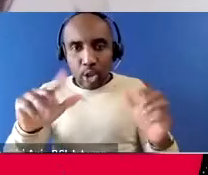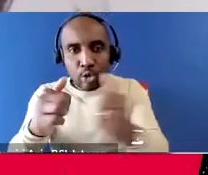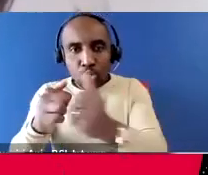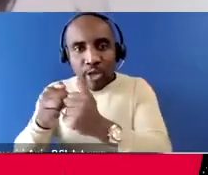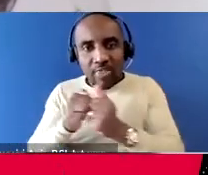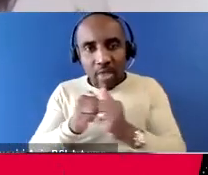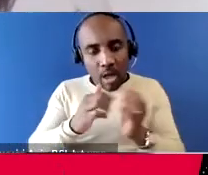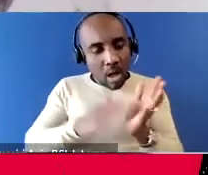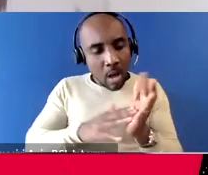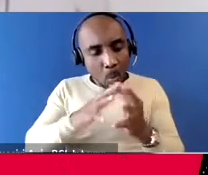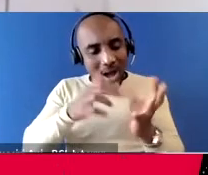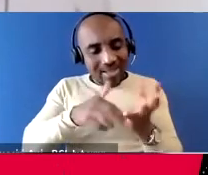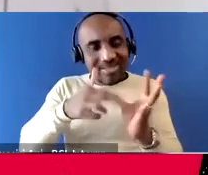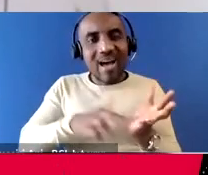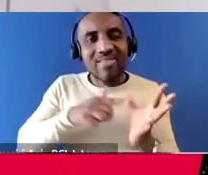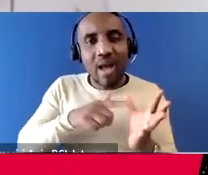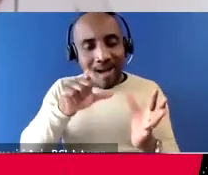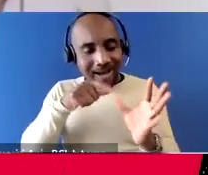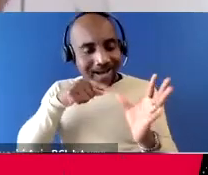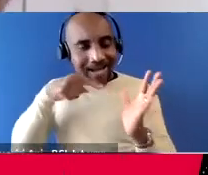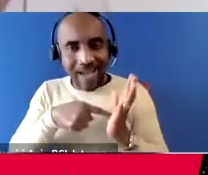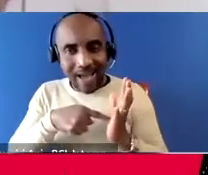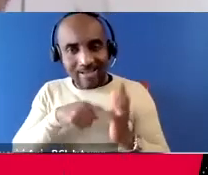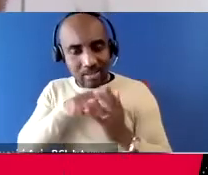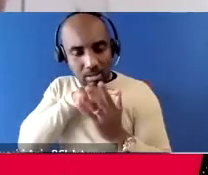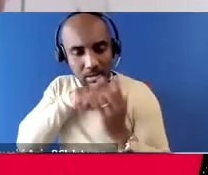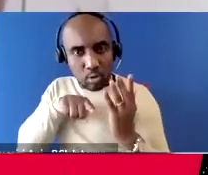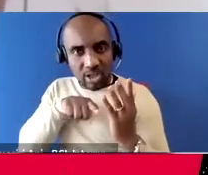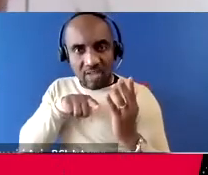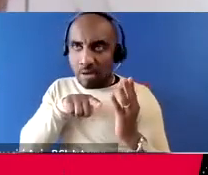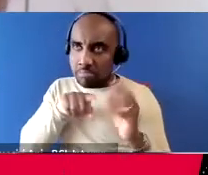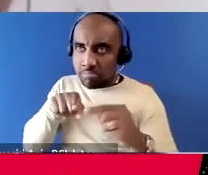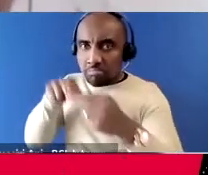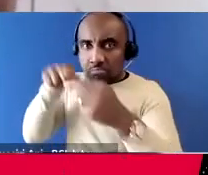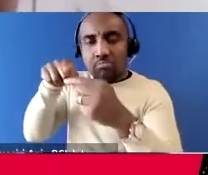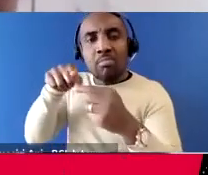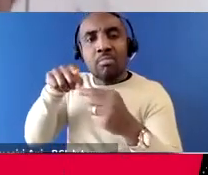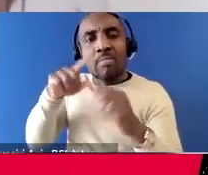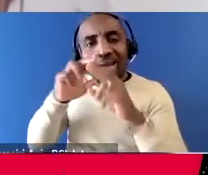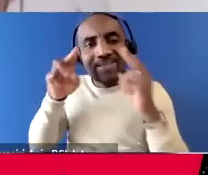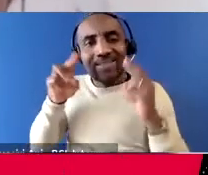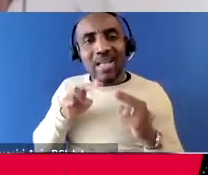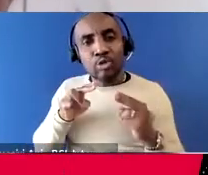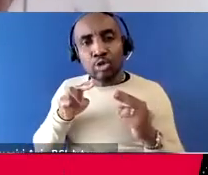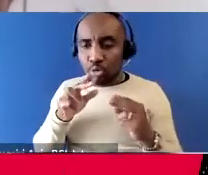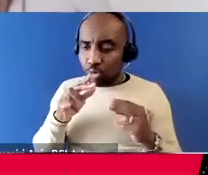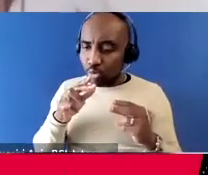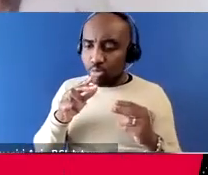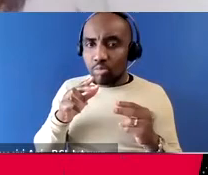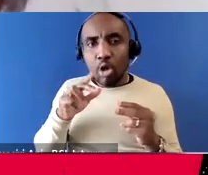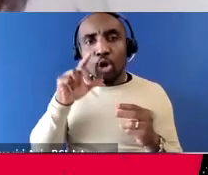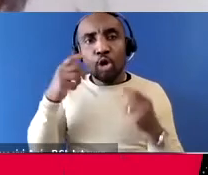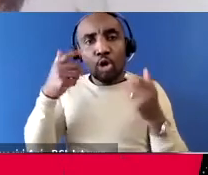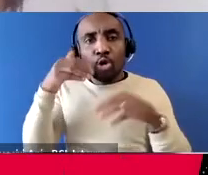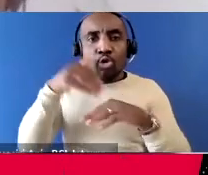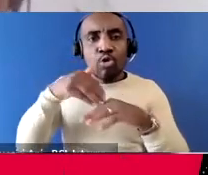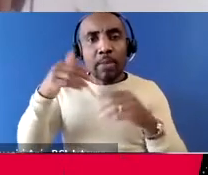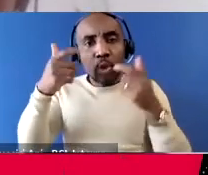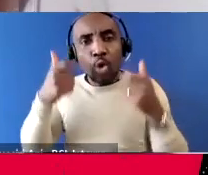both the senior executives of arms companies and the senior officials in states who might have been helping them in terms of